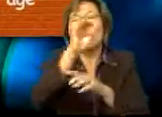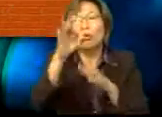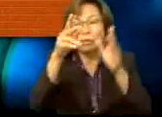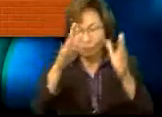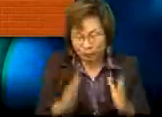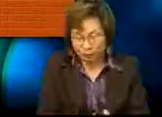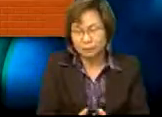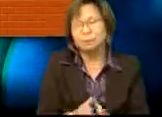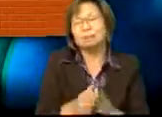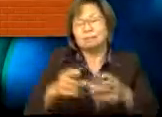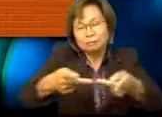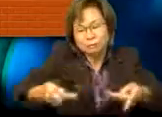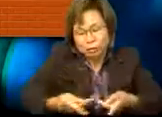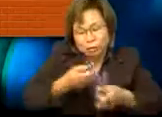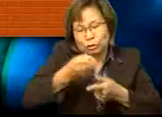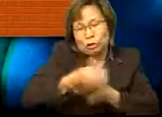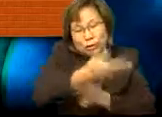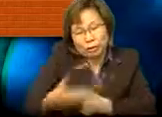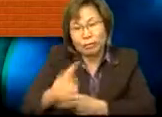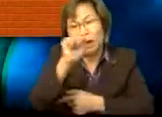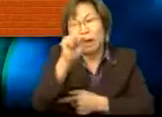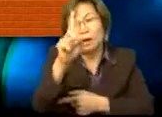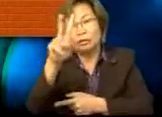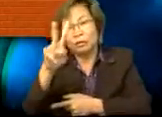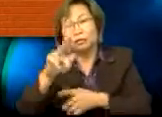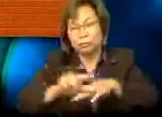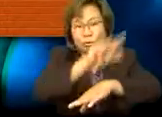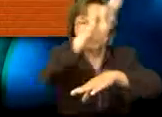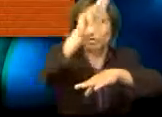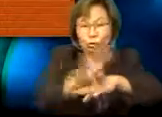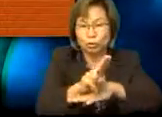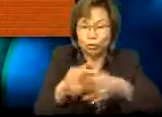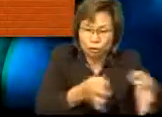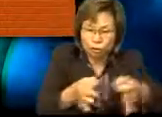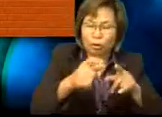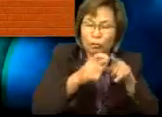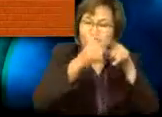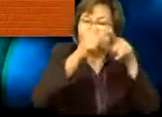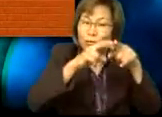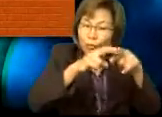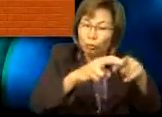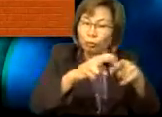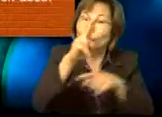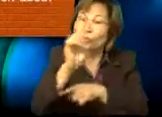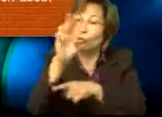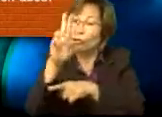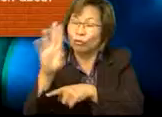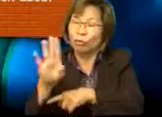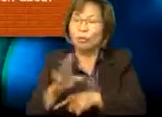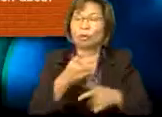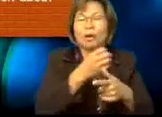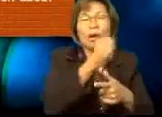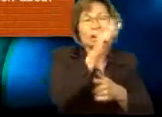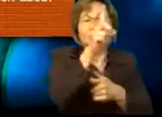thing. An adverb is used to describe a verb, an adjective, or another adverb to give